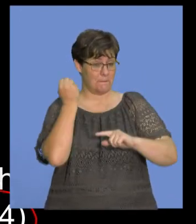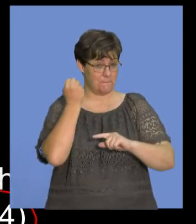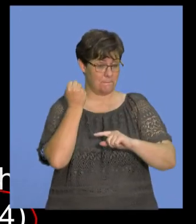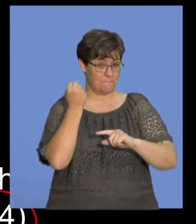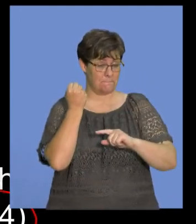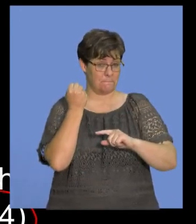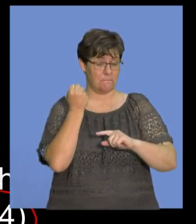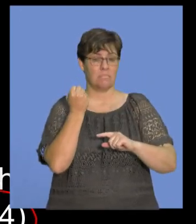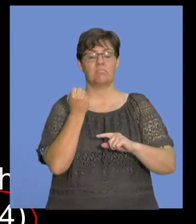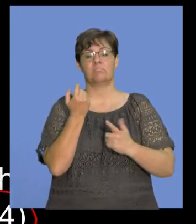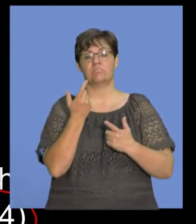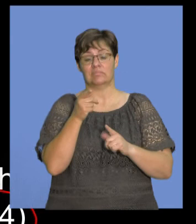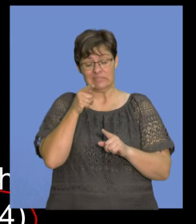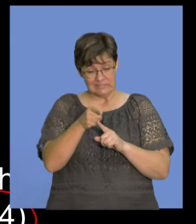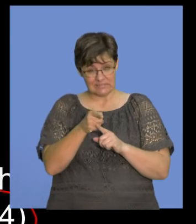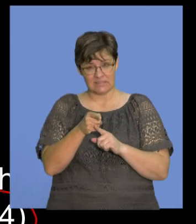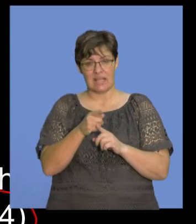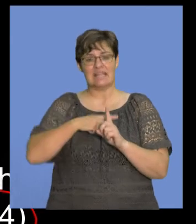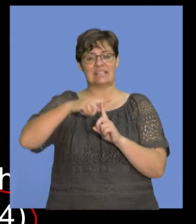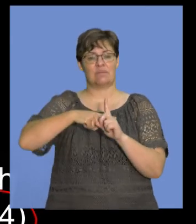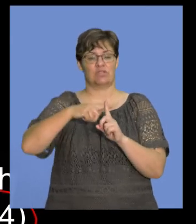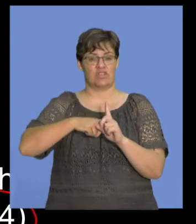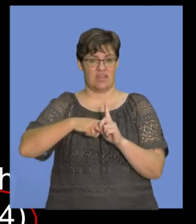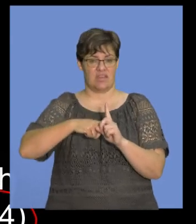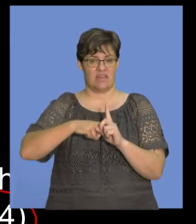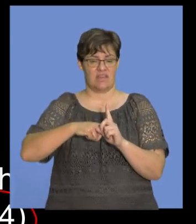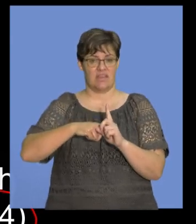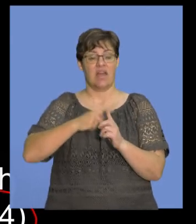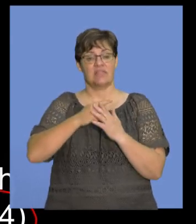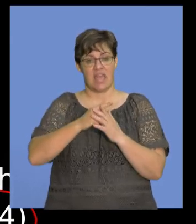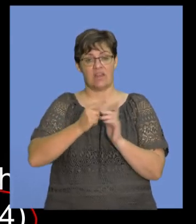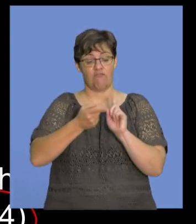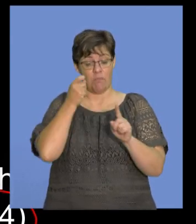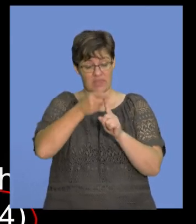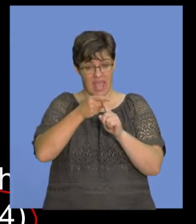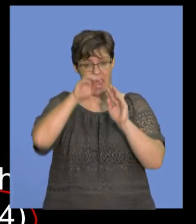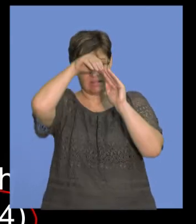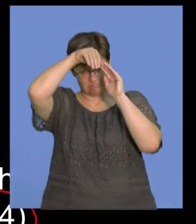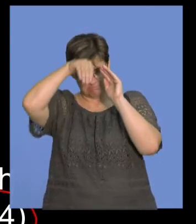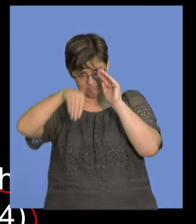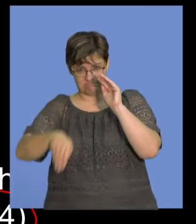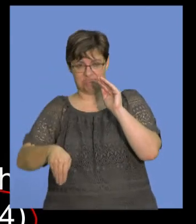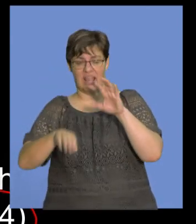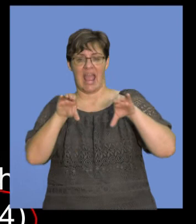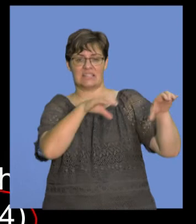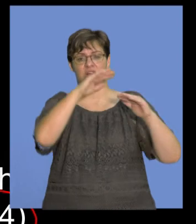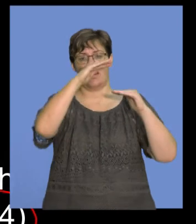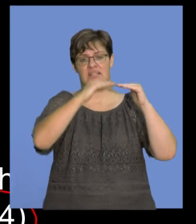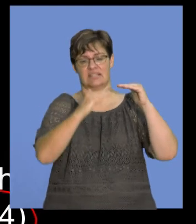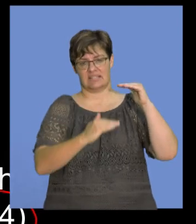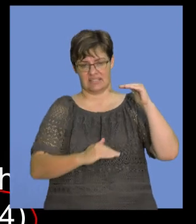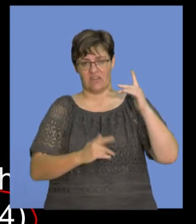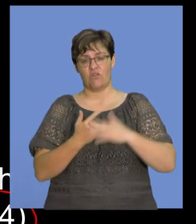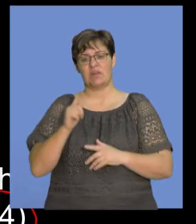the optimal temperature at enzyme activity at this particular temperature, and then it decreased further